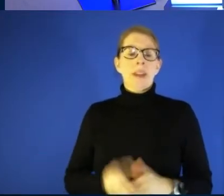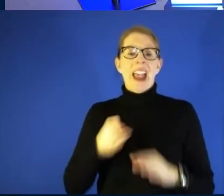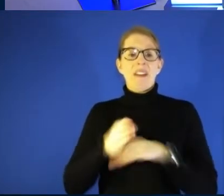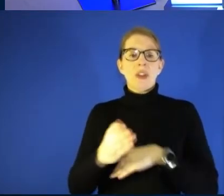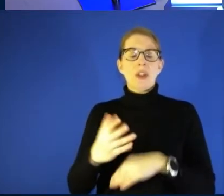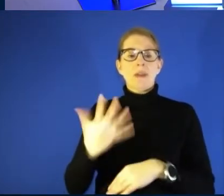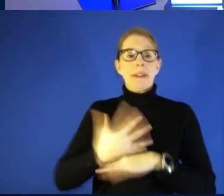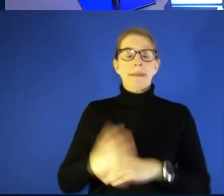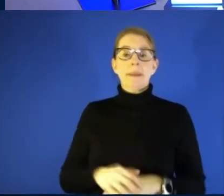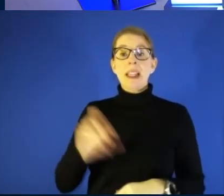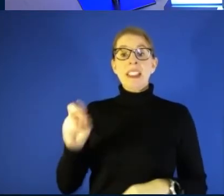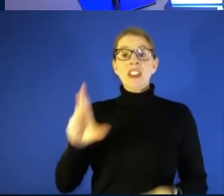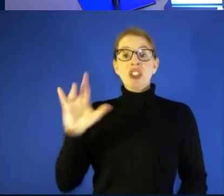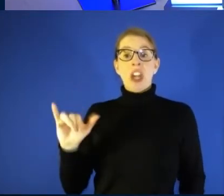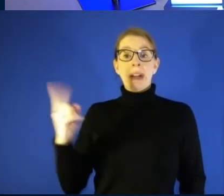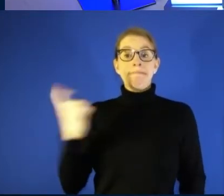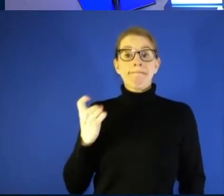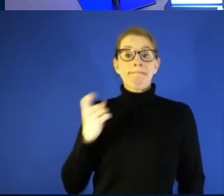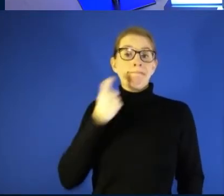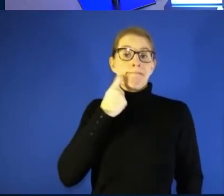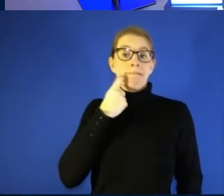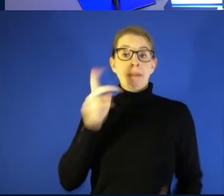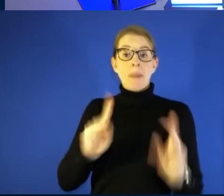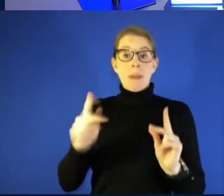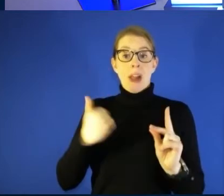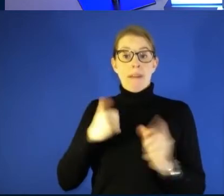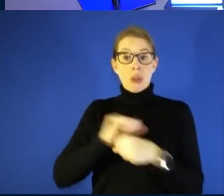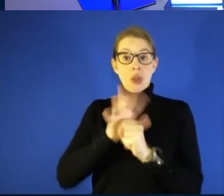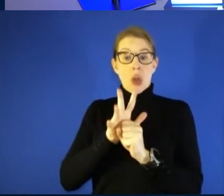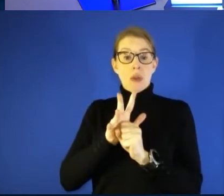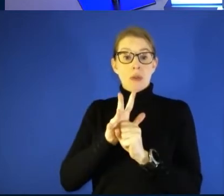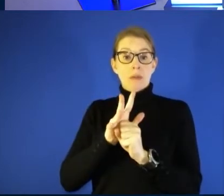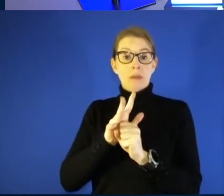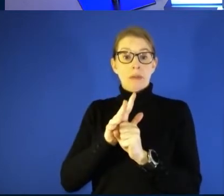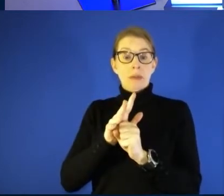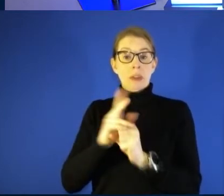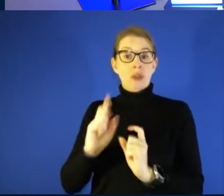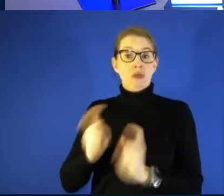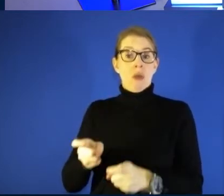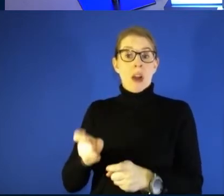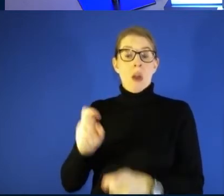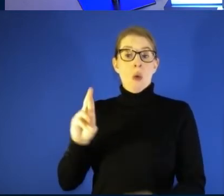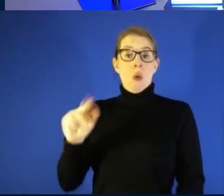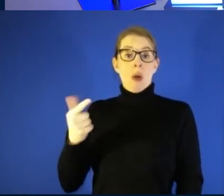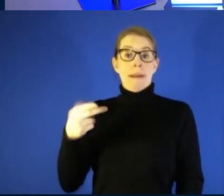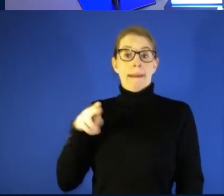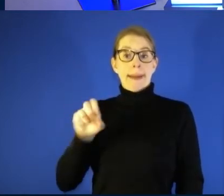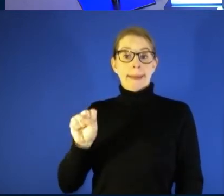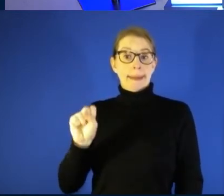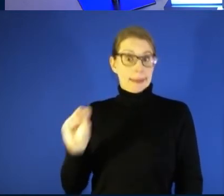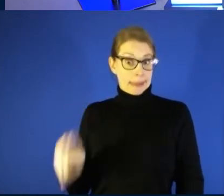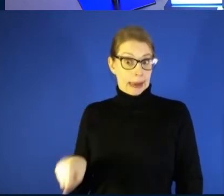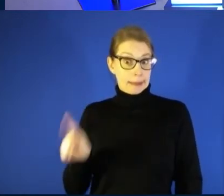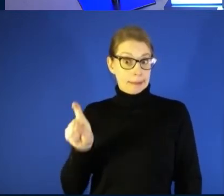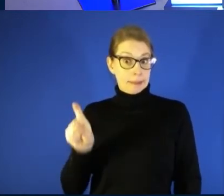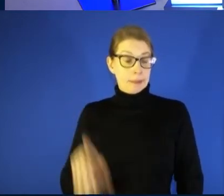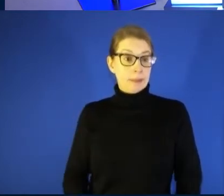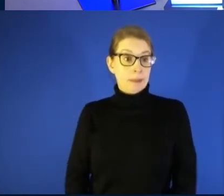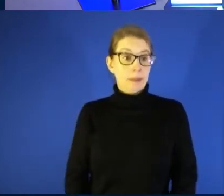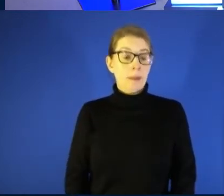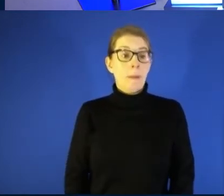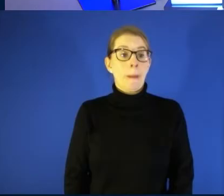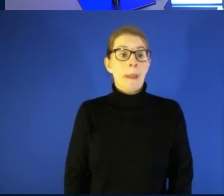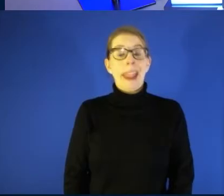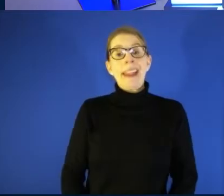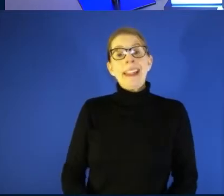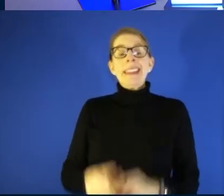just asked, can people who have COVID donate organs? Great question. In limited